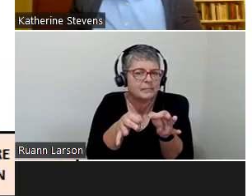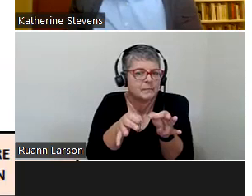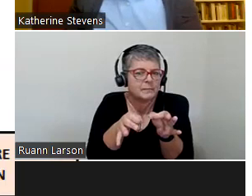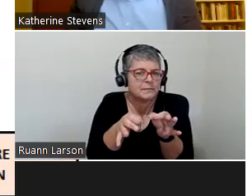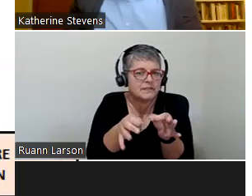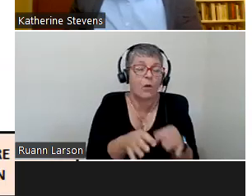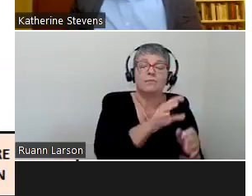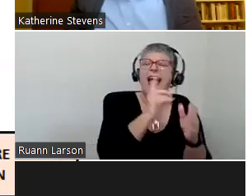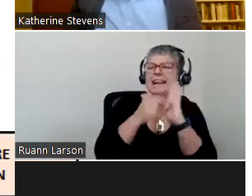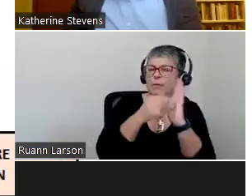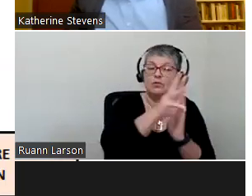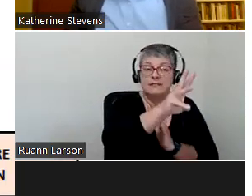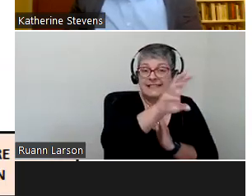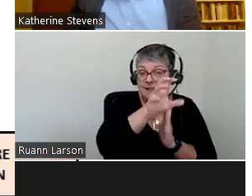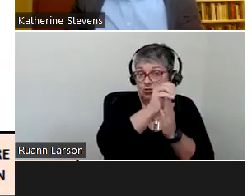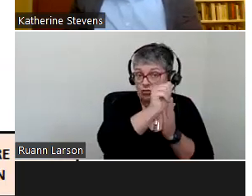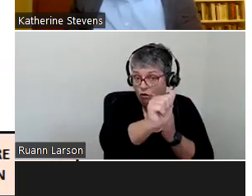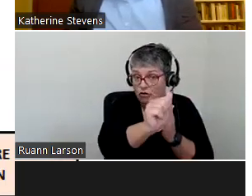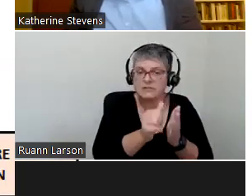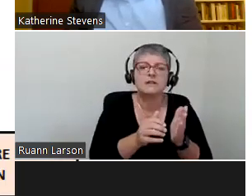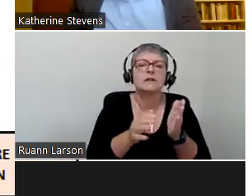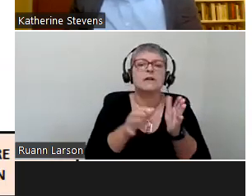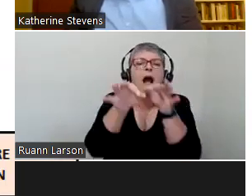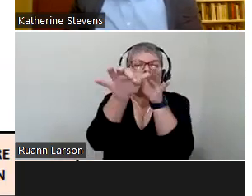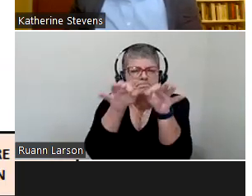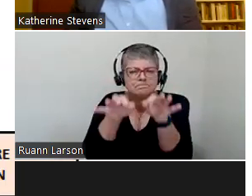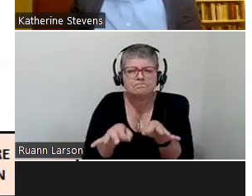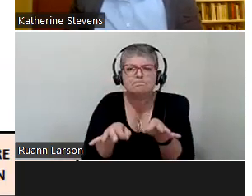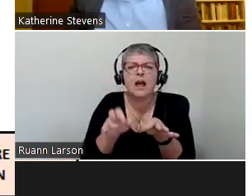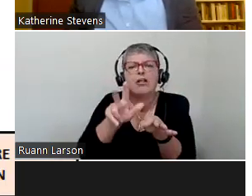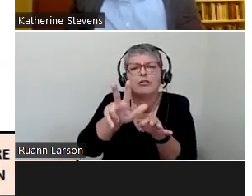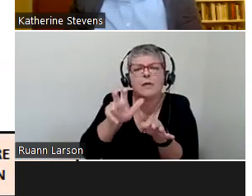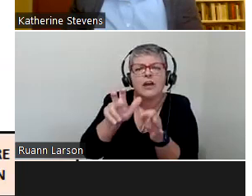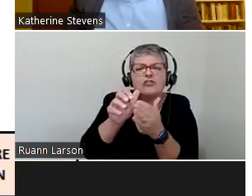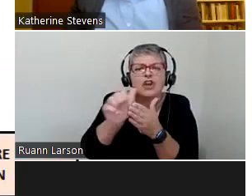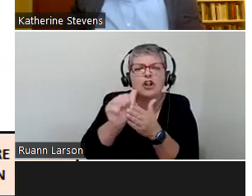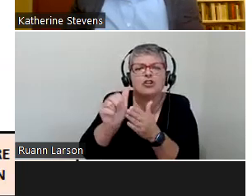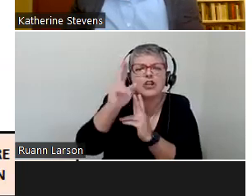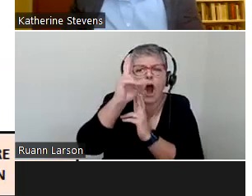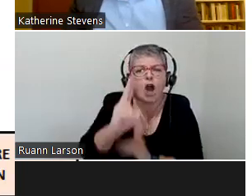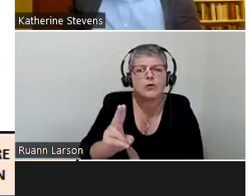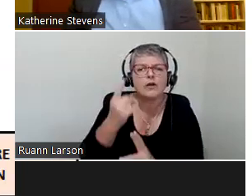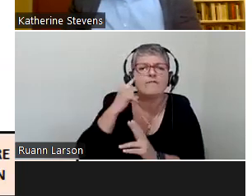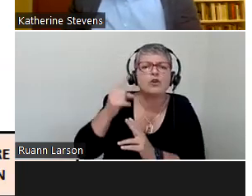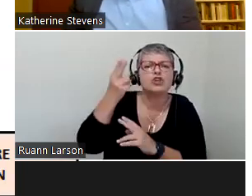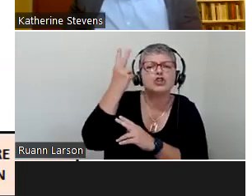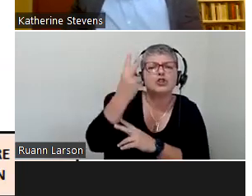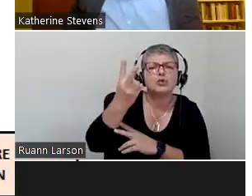here, $600 is the requested amount, and the explanation is that it's $300 honoraria for two speakers.